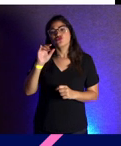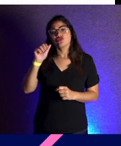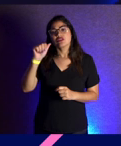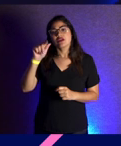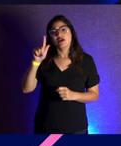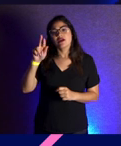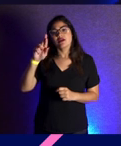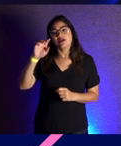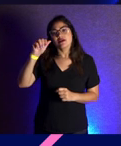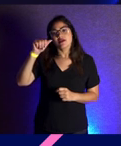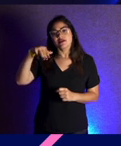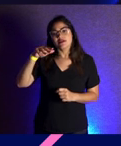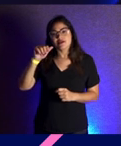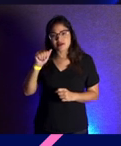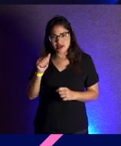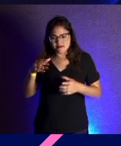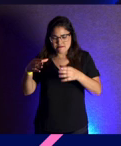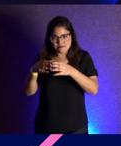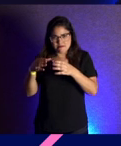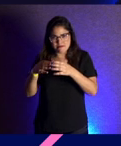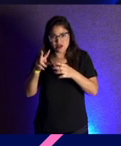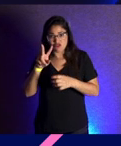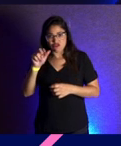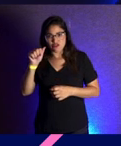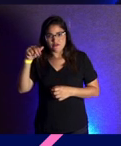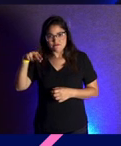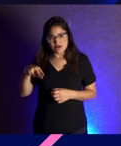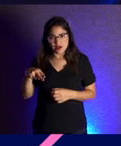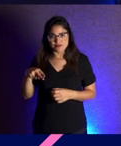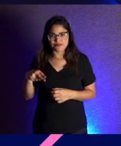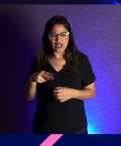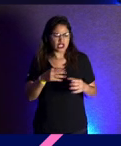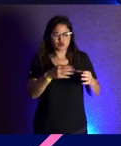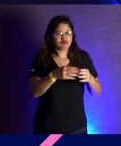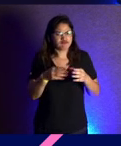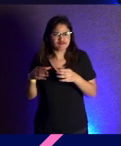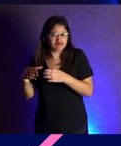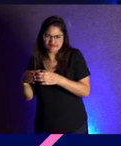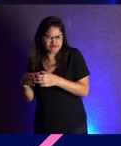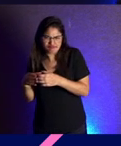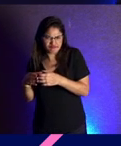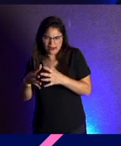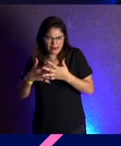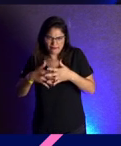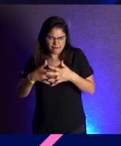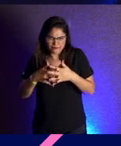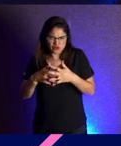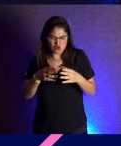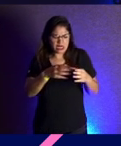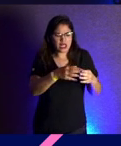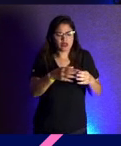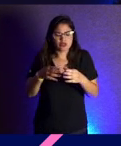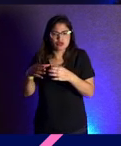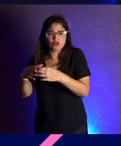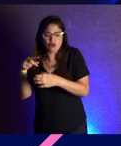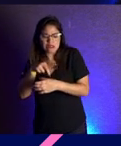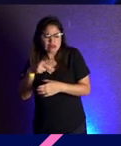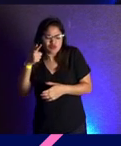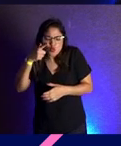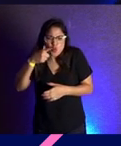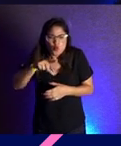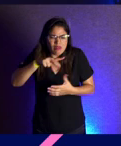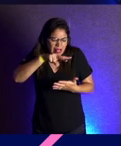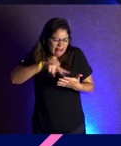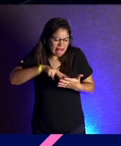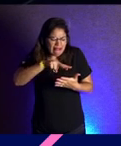circles. If you have more than 2 circles, the combination of circles becomes so complicated you can't do it. So what if you have 8 circles? Okay,